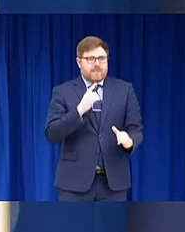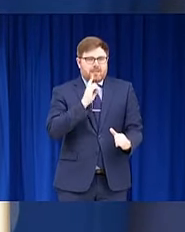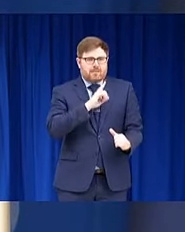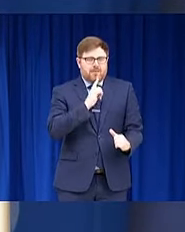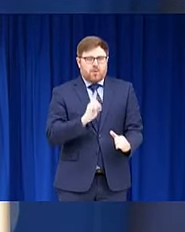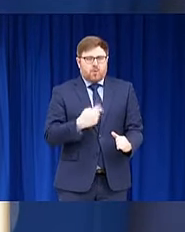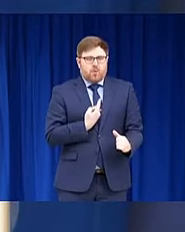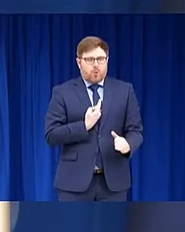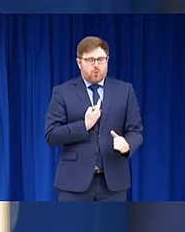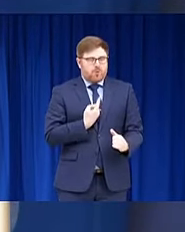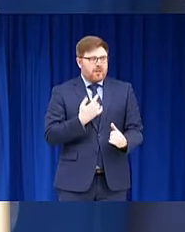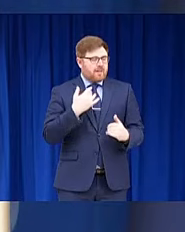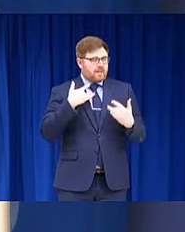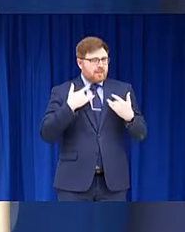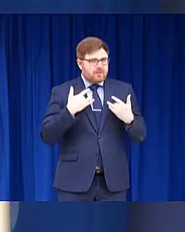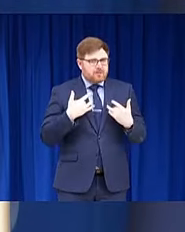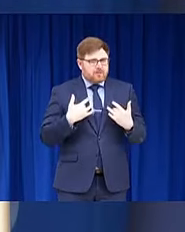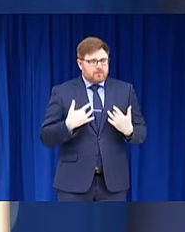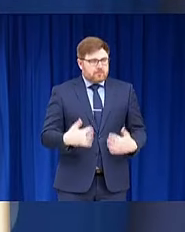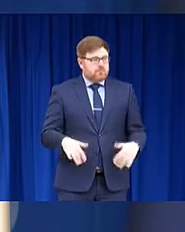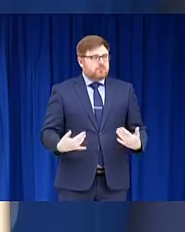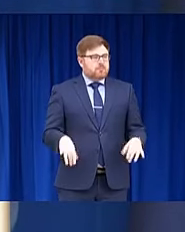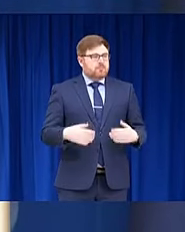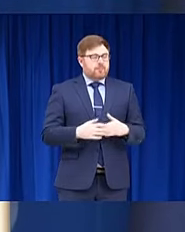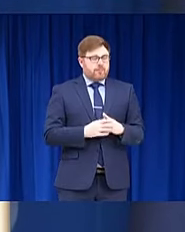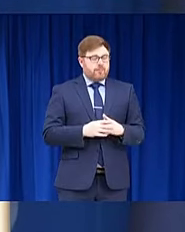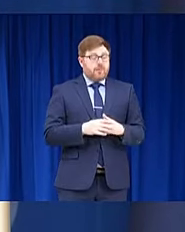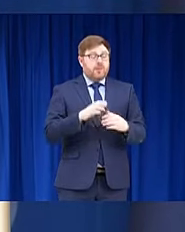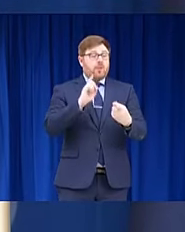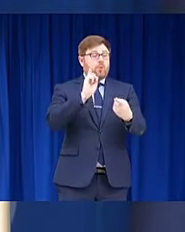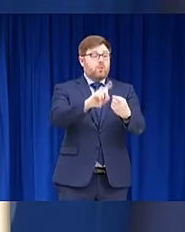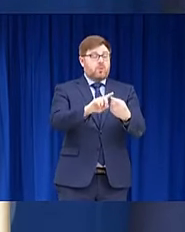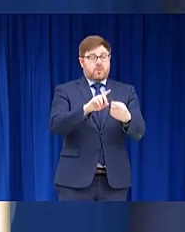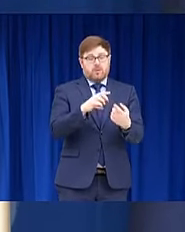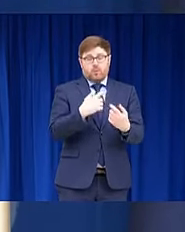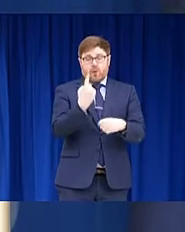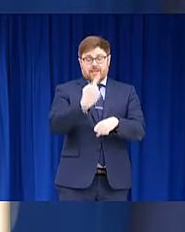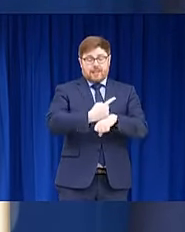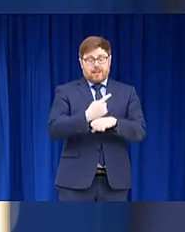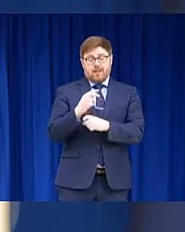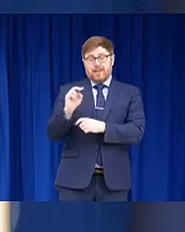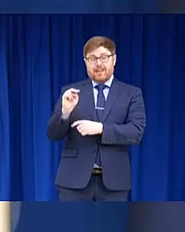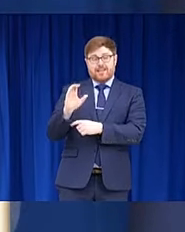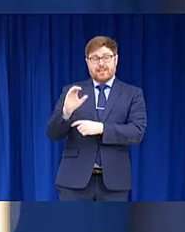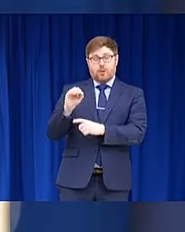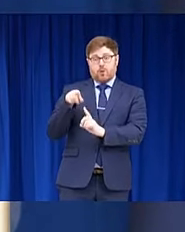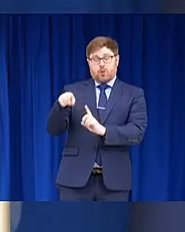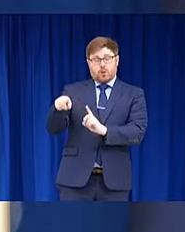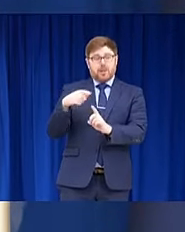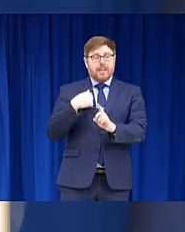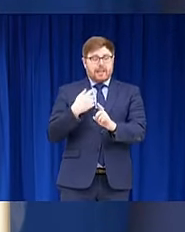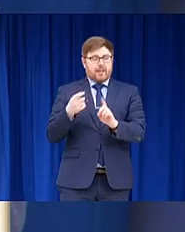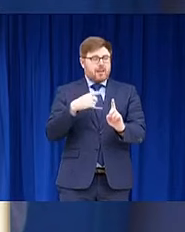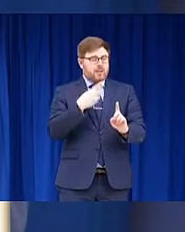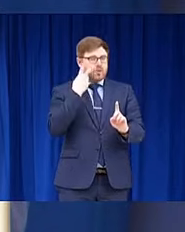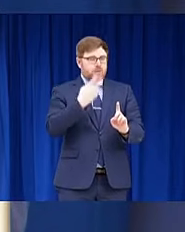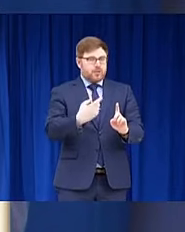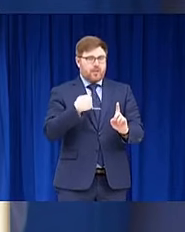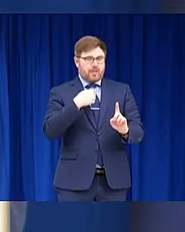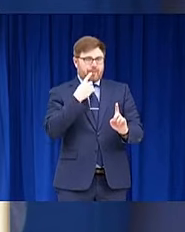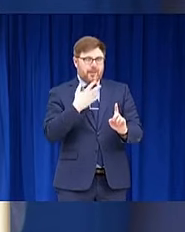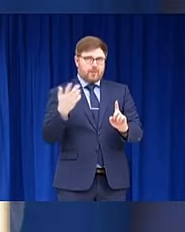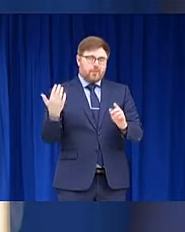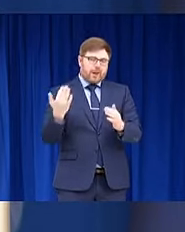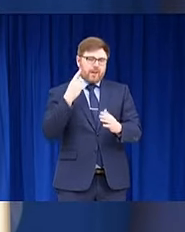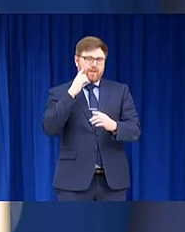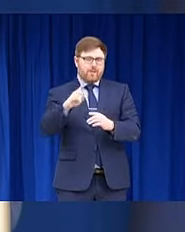it broke me down. Until one day, an NCO I will never forget found me in a state of despair, waiting for the chaplain to come back